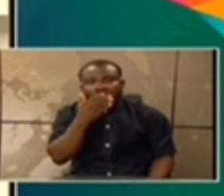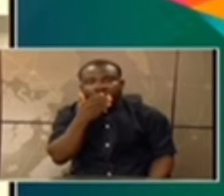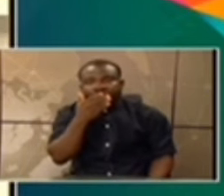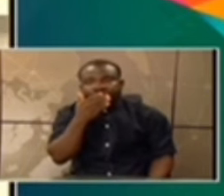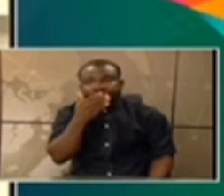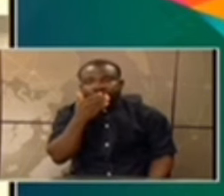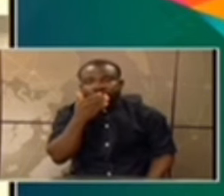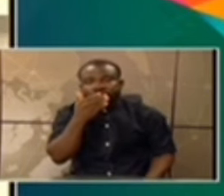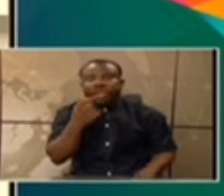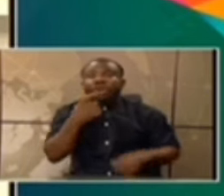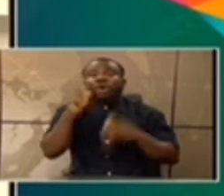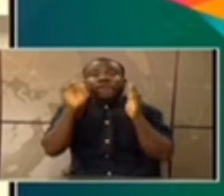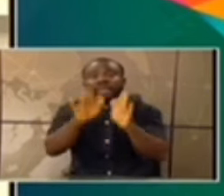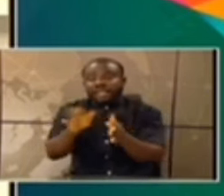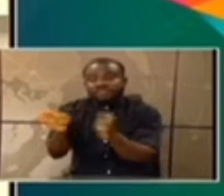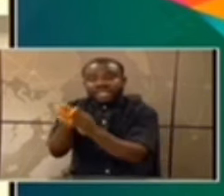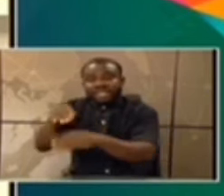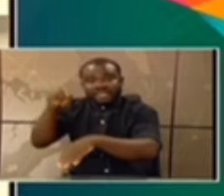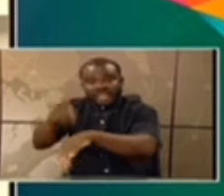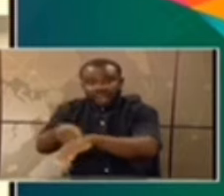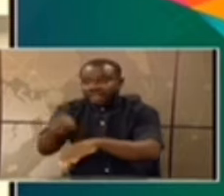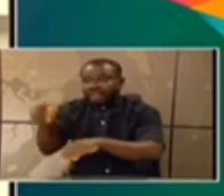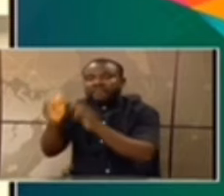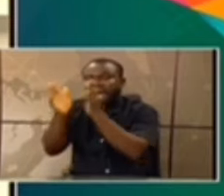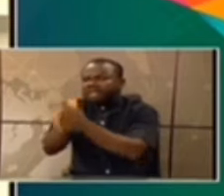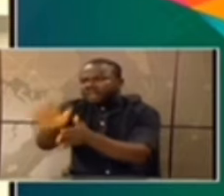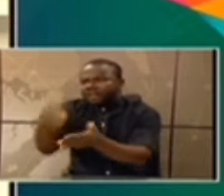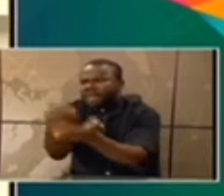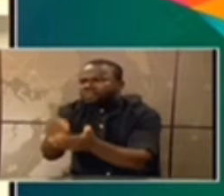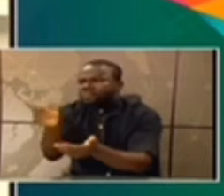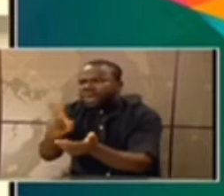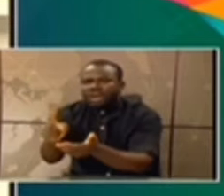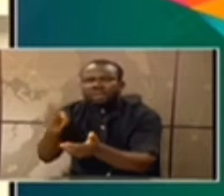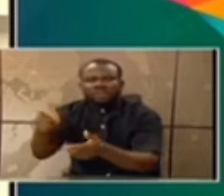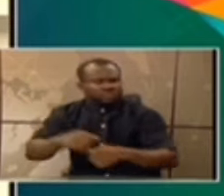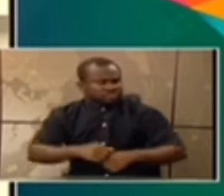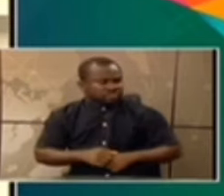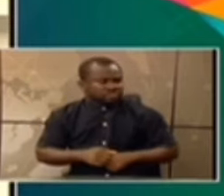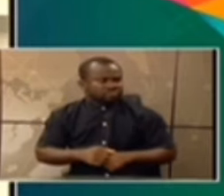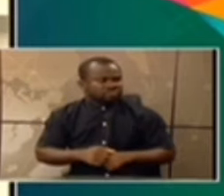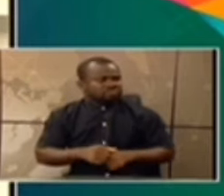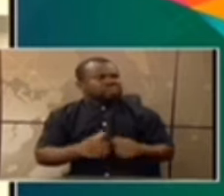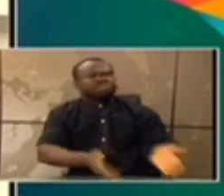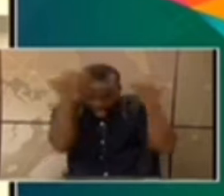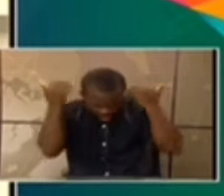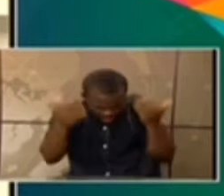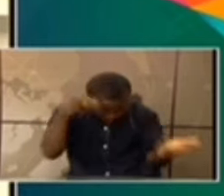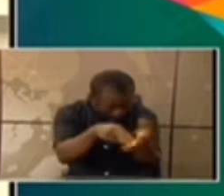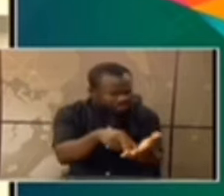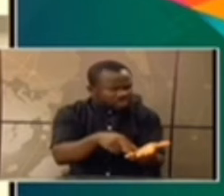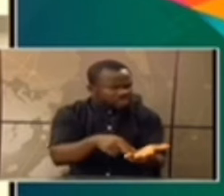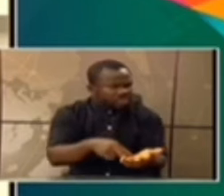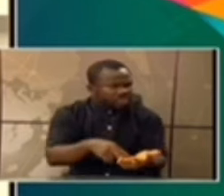on my commanders. Nijina and Tintin will meet in Nassa for close to 5 hours or punish one. Why? Because woman could be says